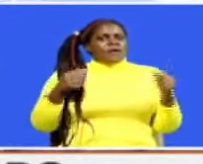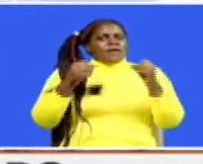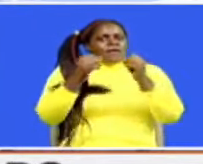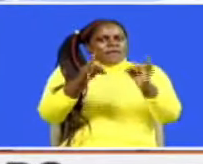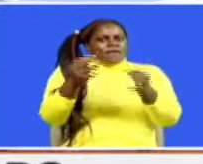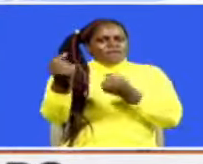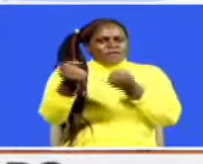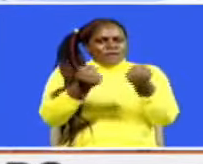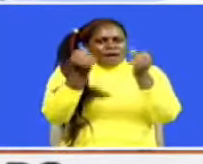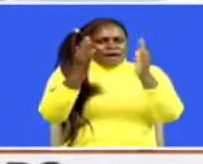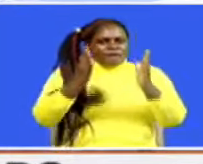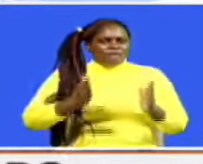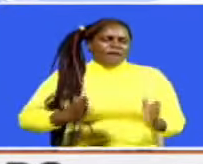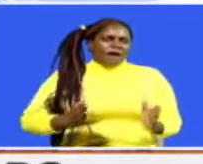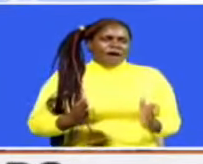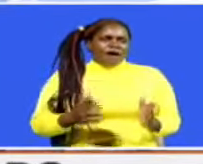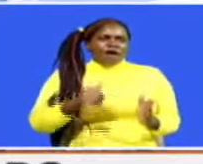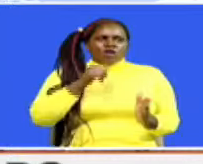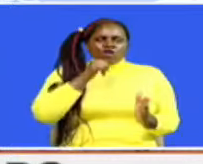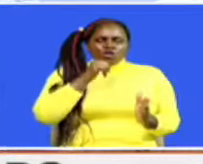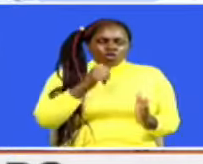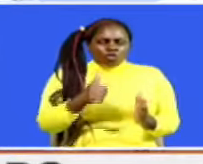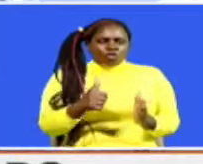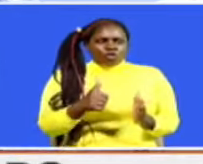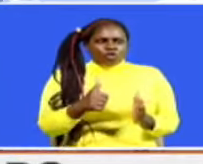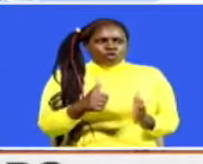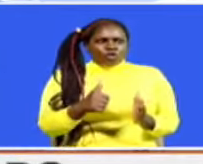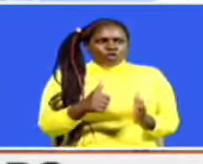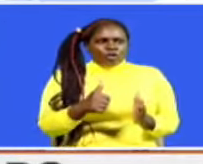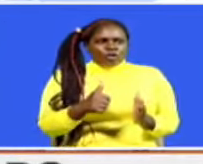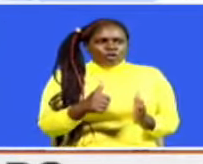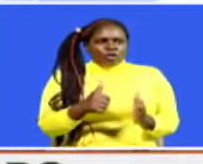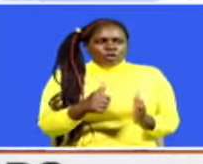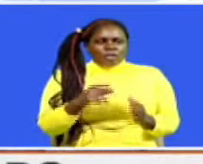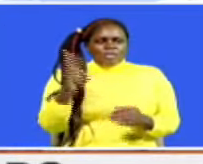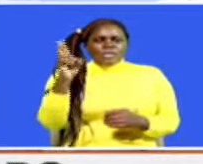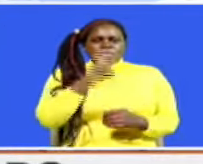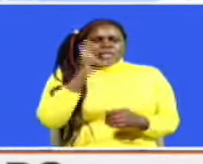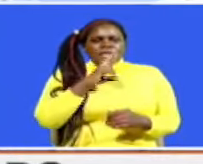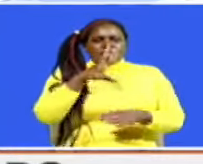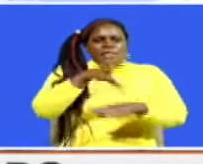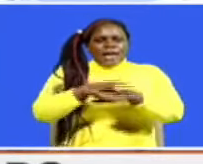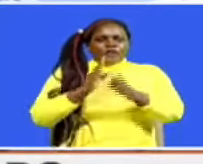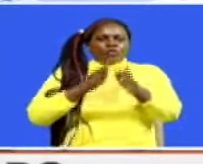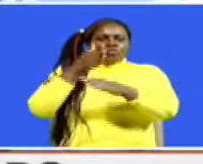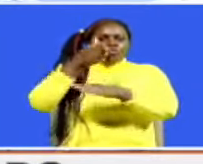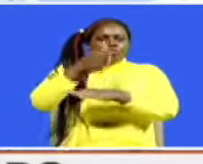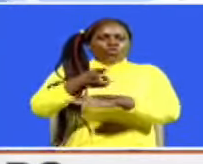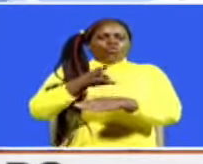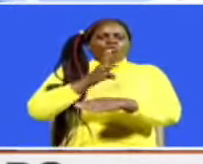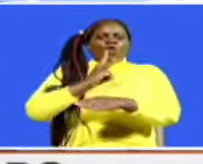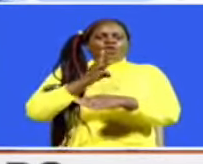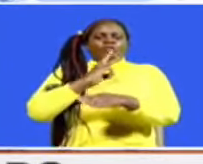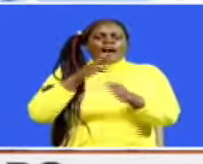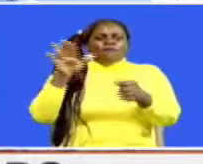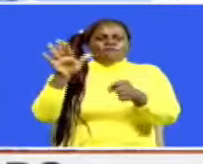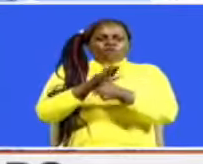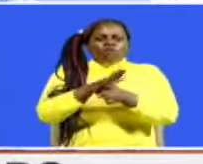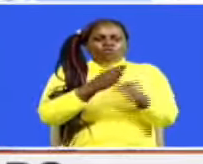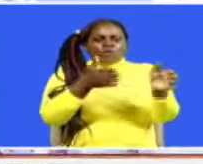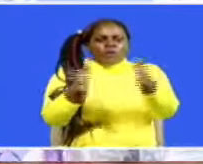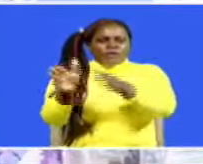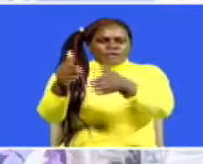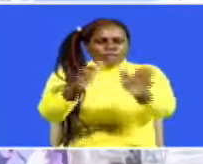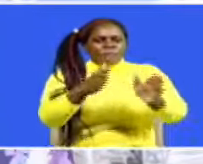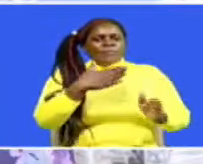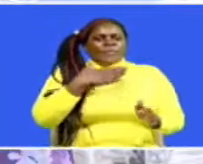our drivers not taken unnecessary risk to cross flooded rivers.